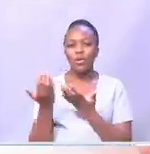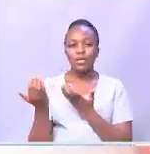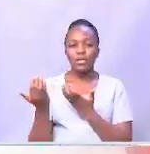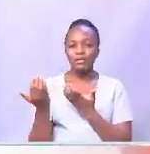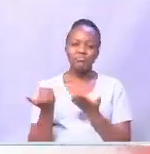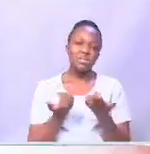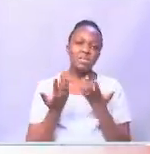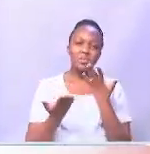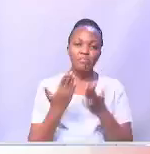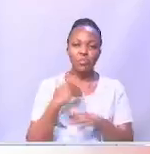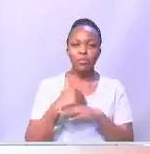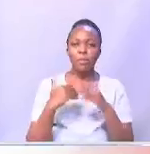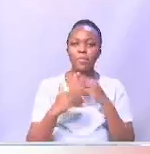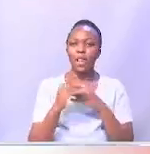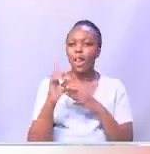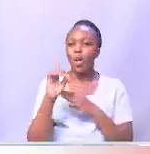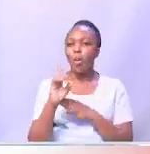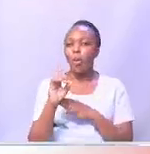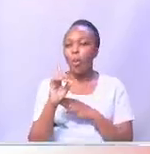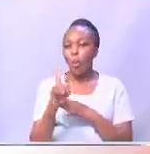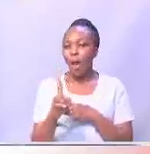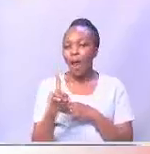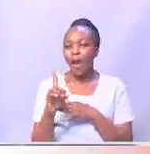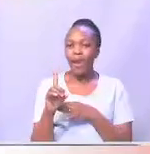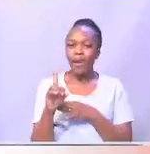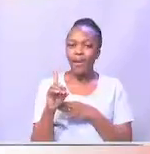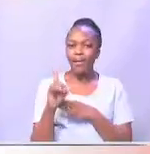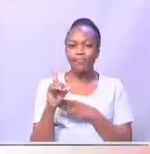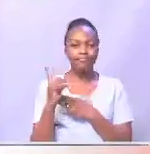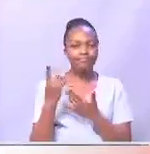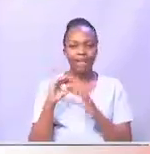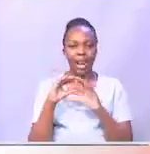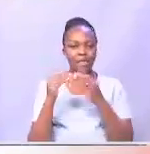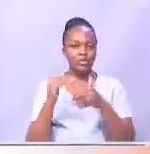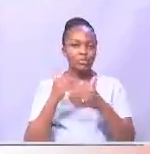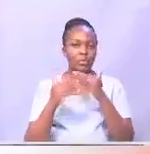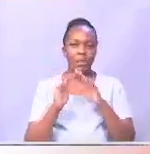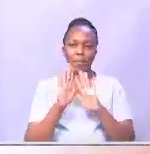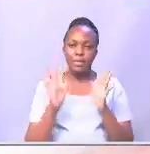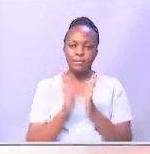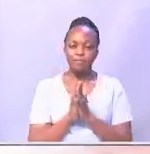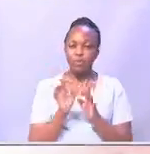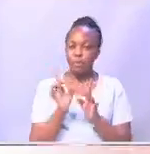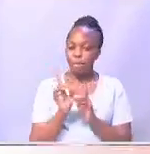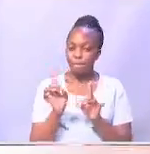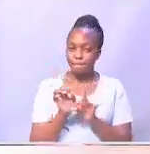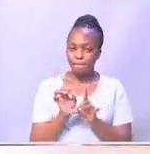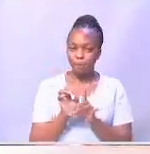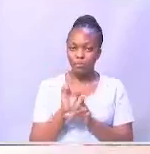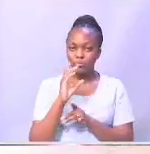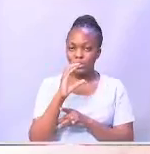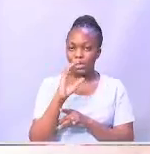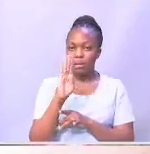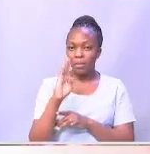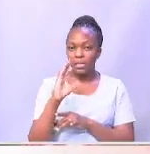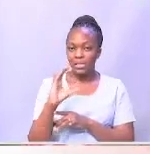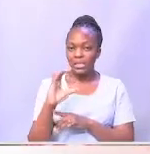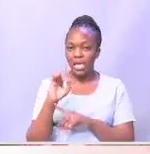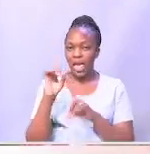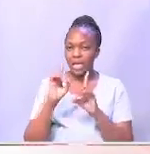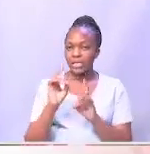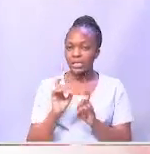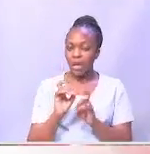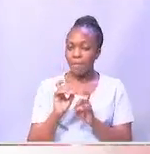there are others that require the whole complement. The progress for the CBC exam is also well planned, with learners expected to